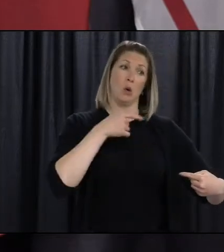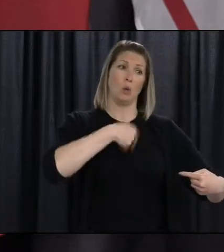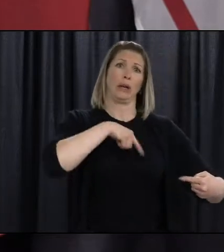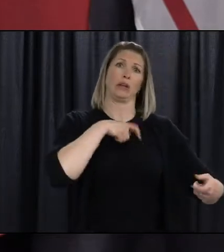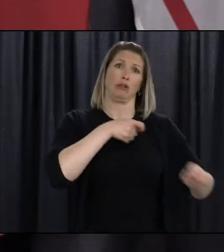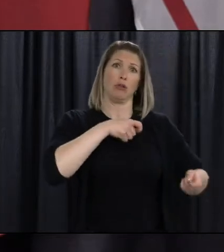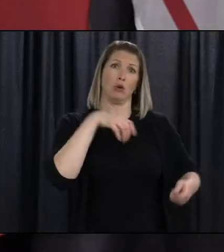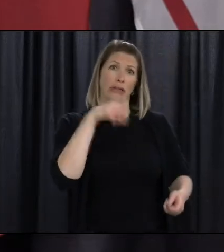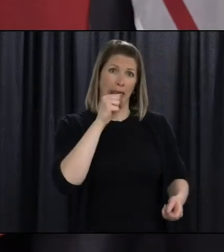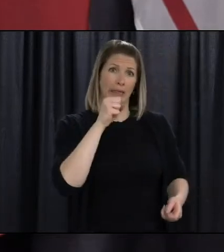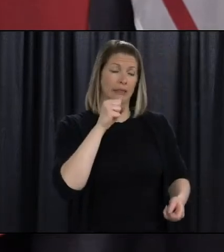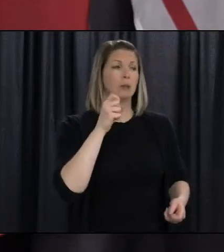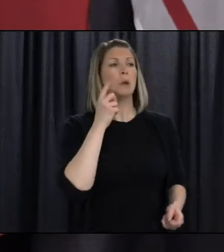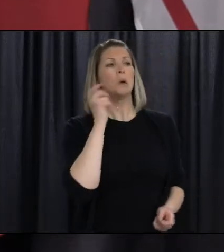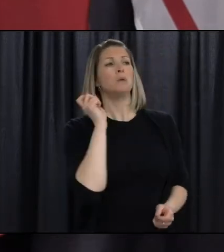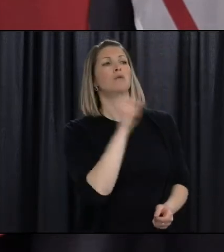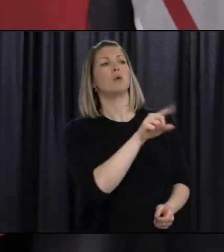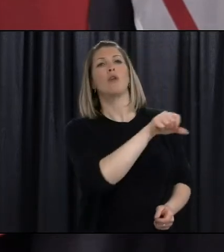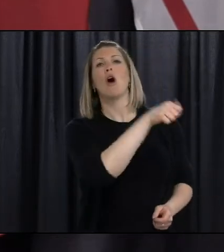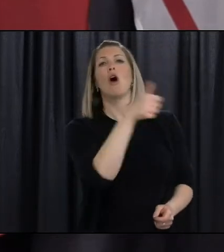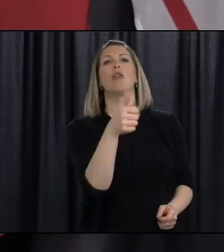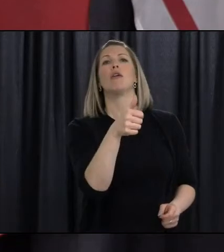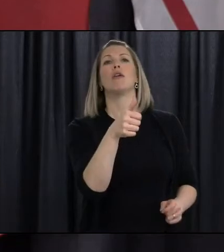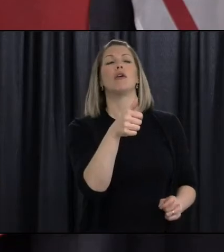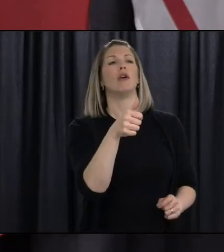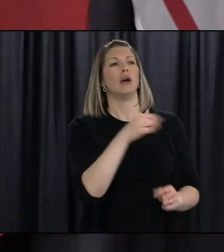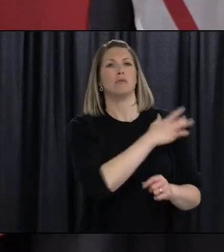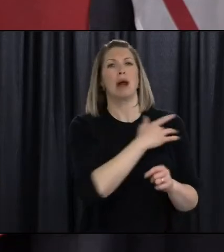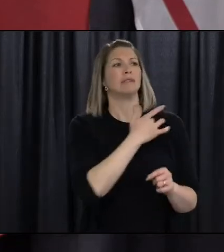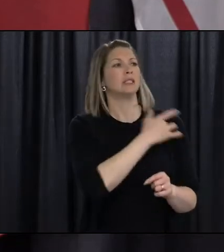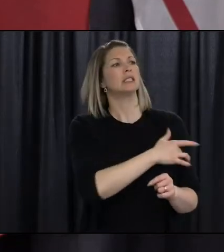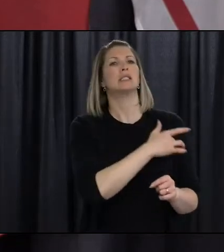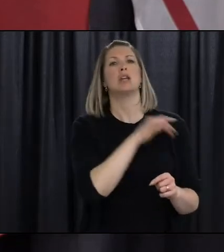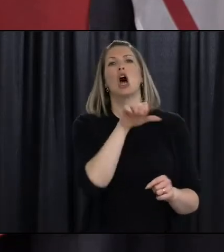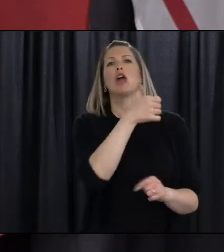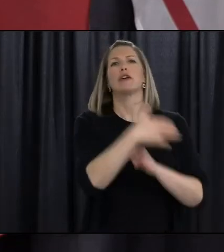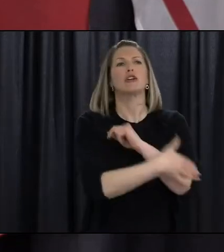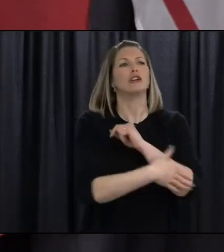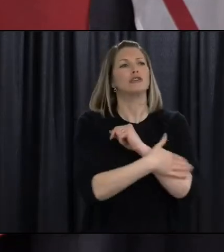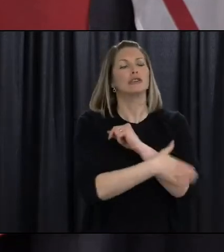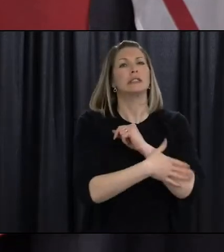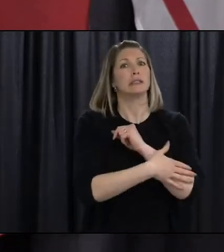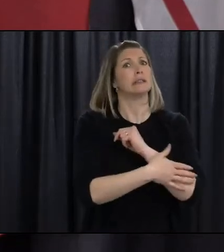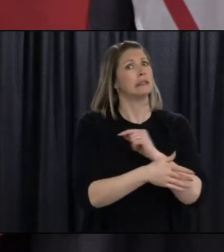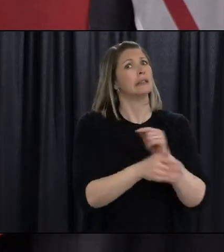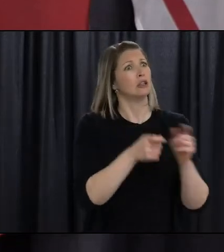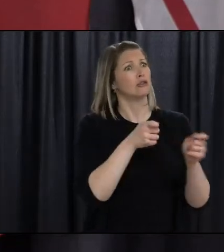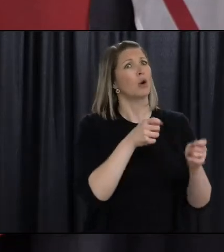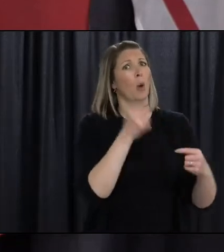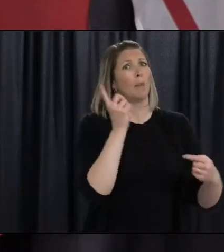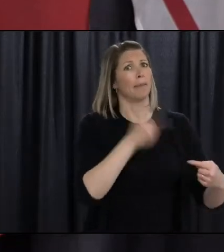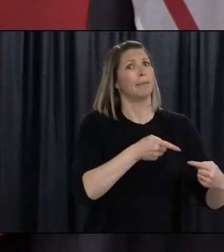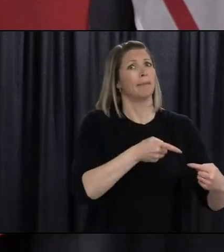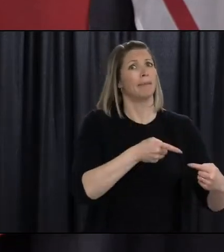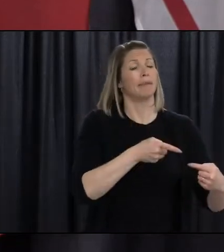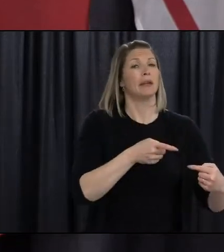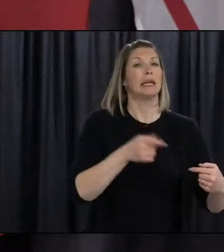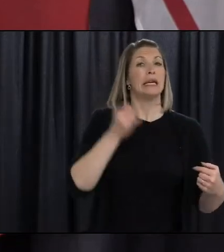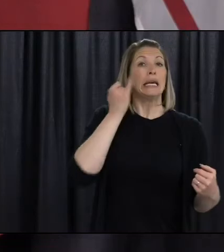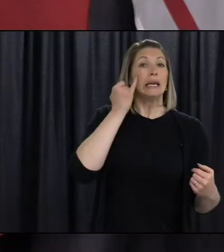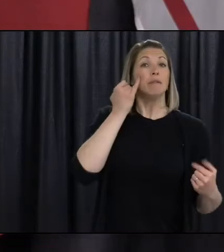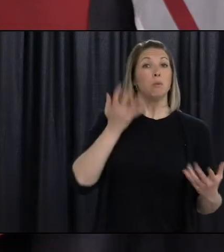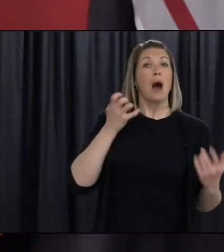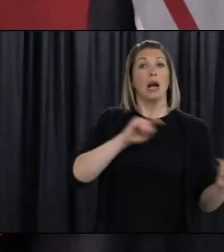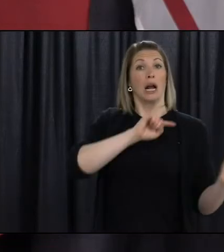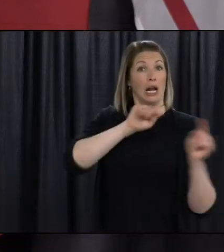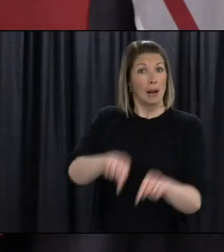that places, other provinces, that if you're a Newfoundlander and a Labradorian, if you're driving to Newfoundland and Labrador, or even if you're flying to Newfoundland